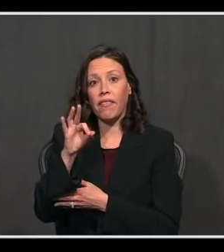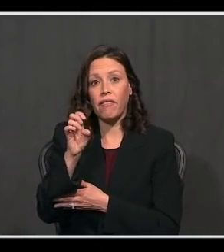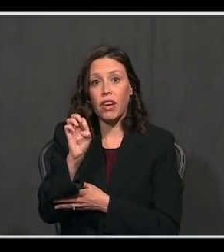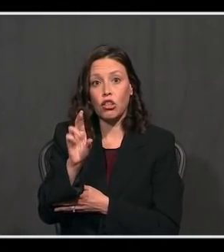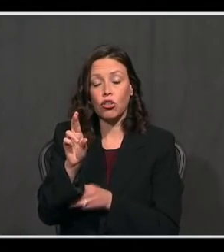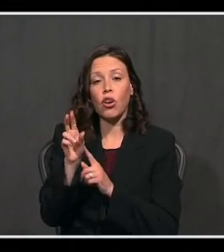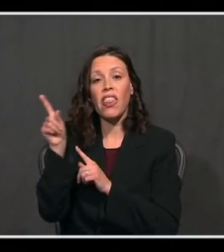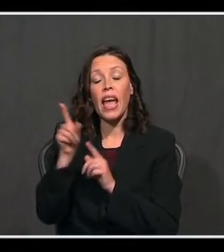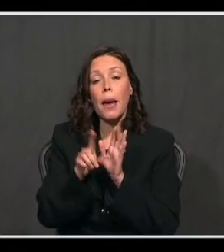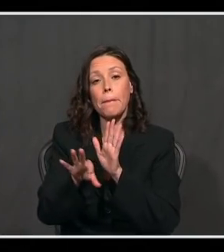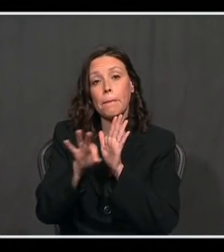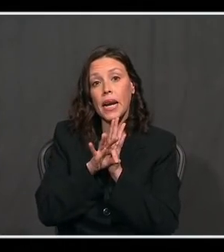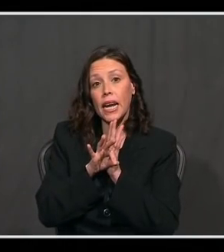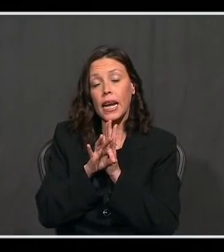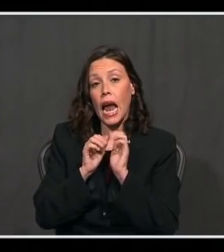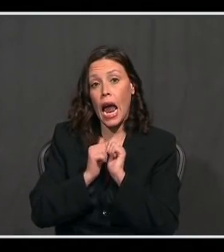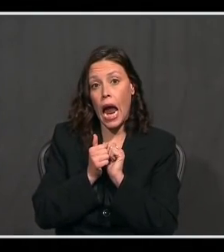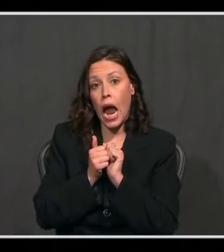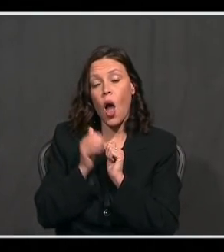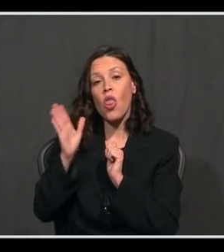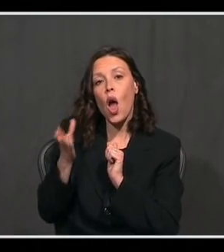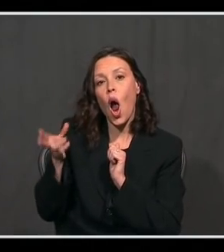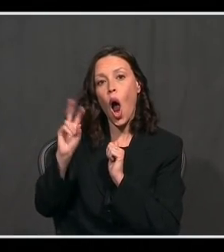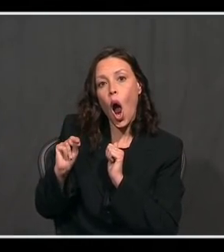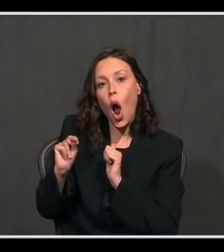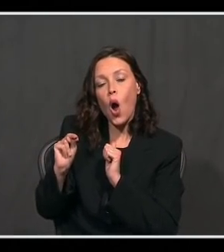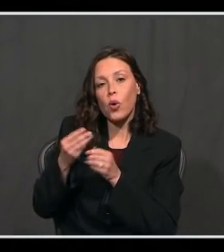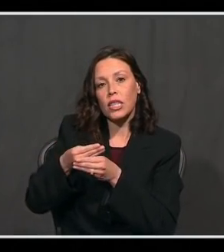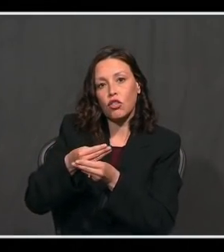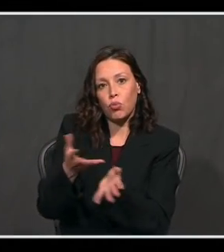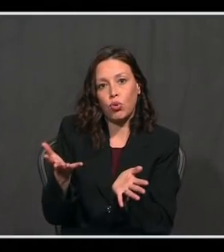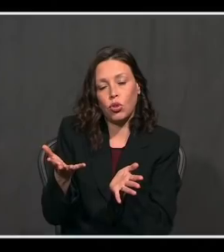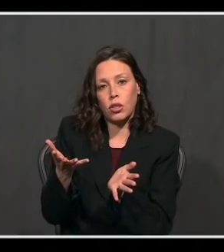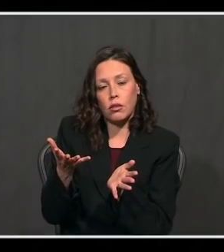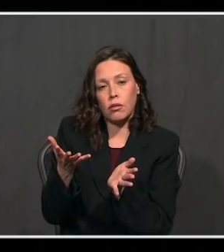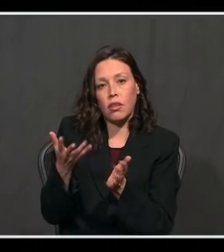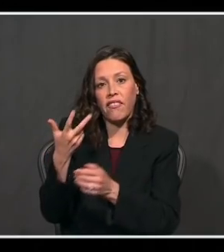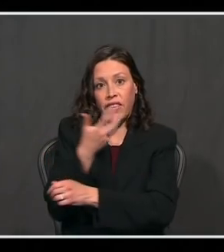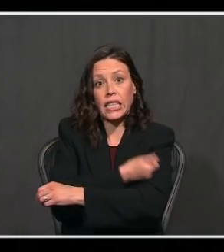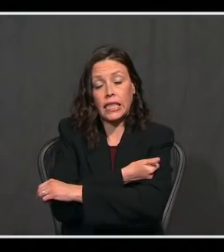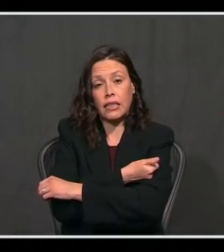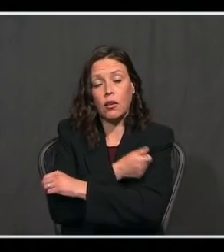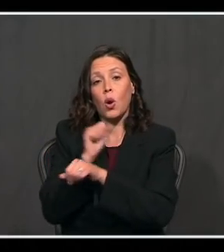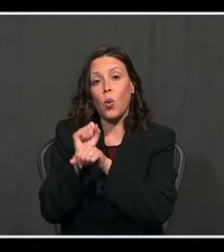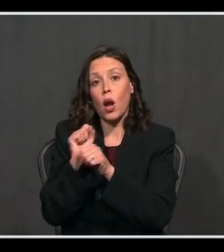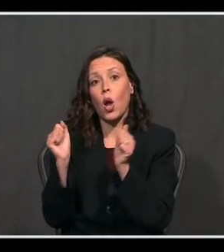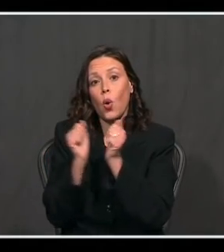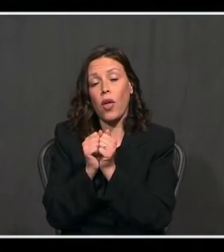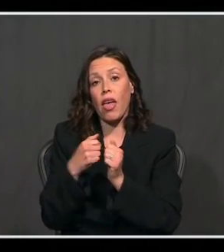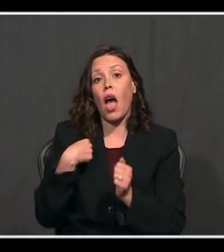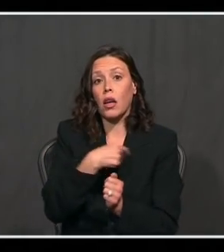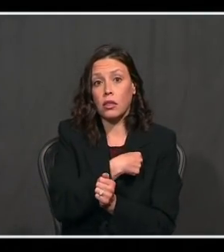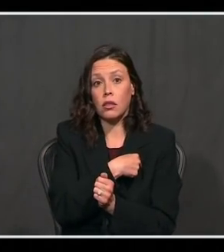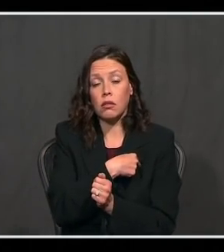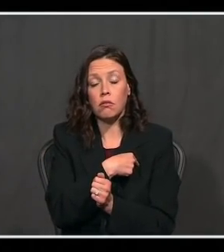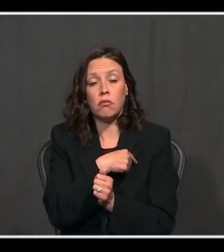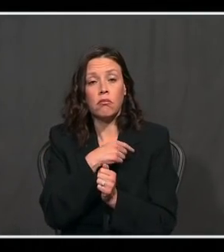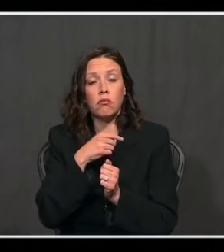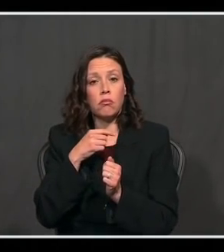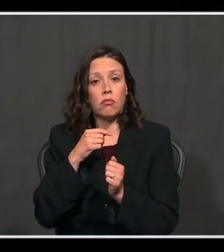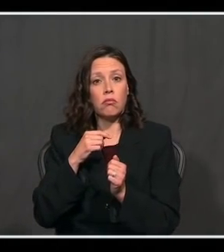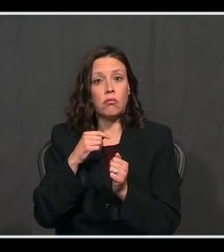Pfizer has chosen to do their own delivery of vaccine, right, in collaboration with us and in